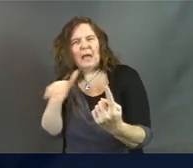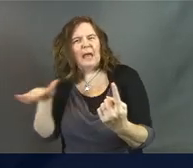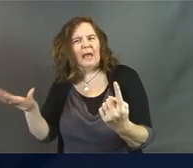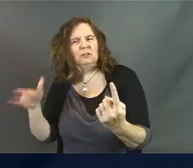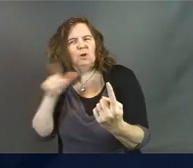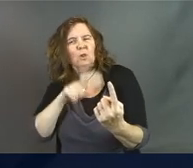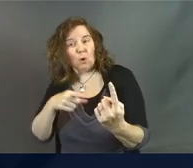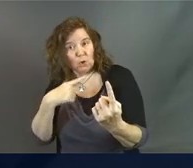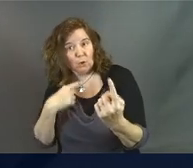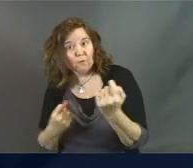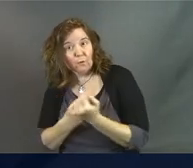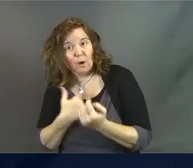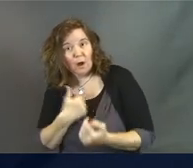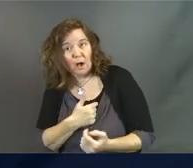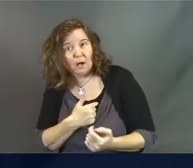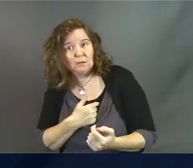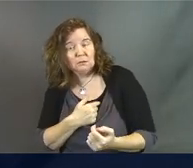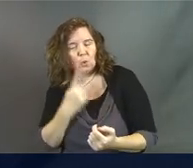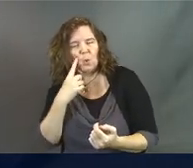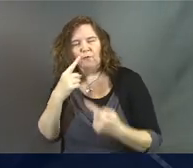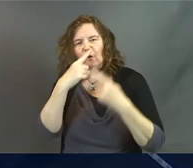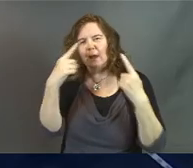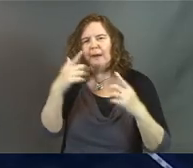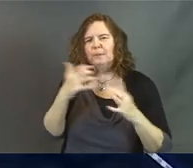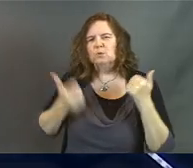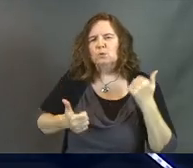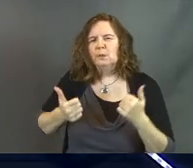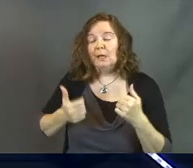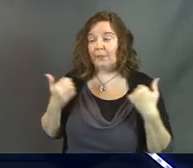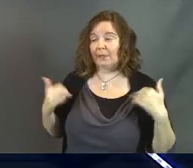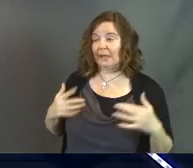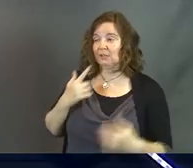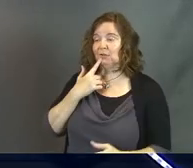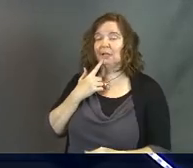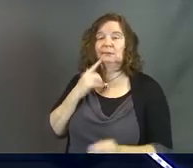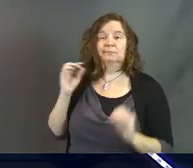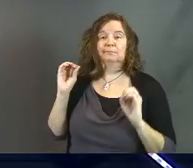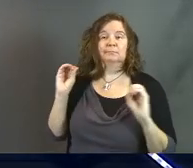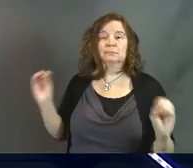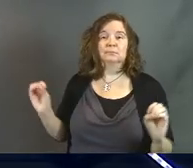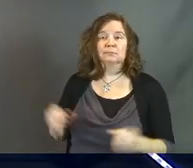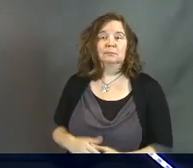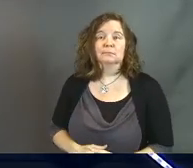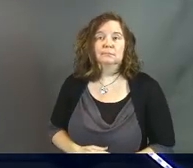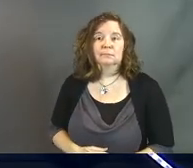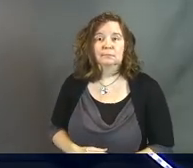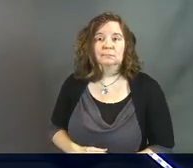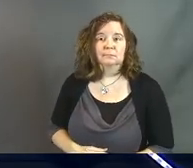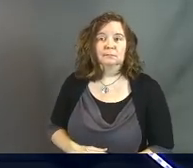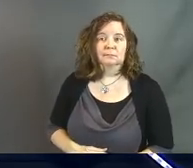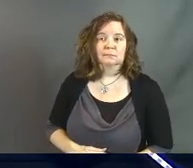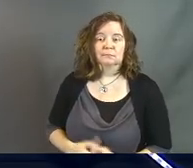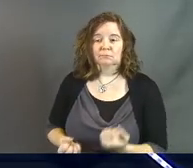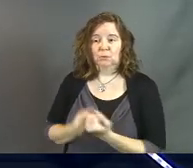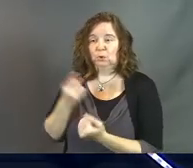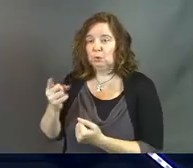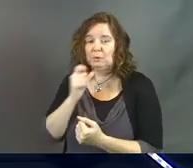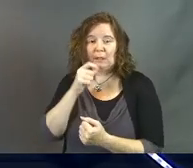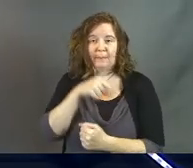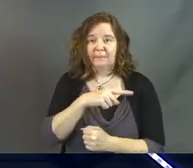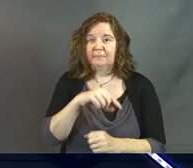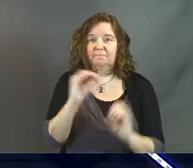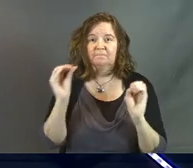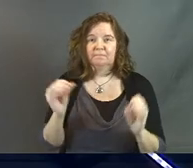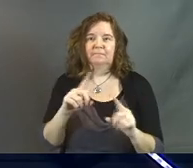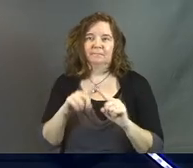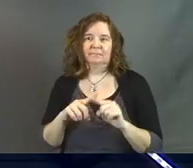angel of the Lord, are you for us or are you for our enemies?" And the angel says, "Neither." Neither or neither,